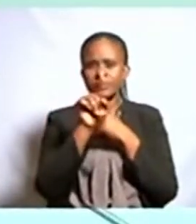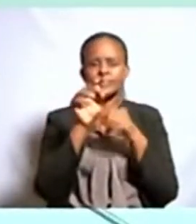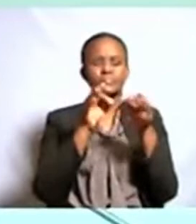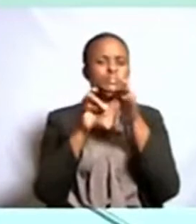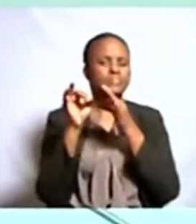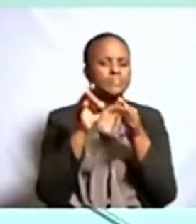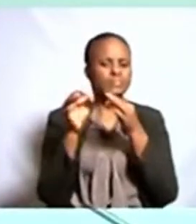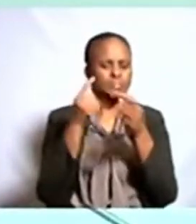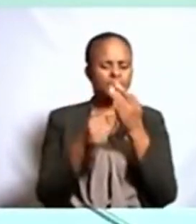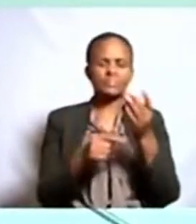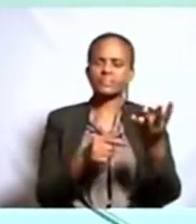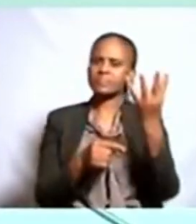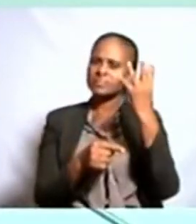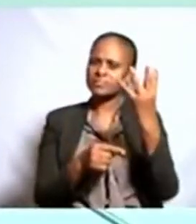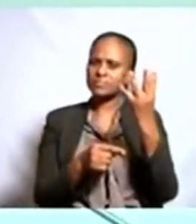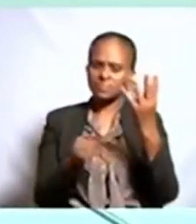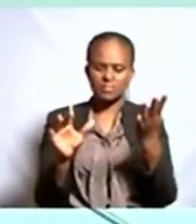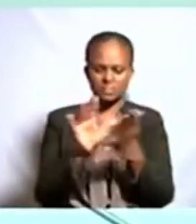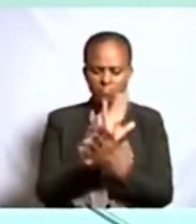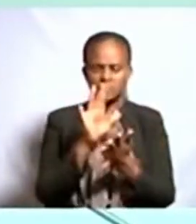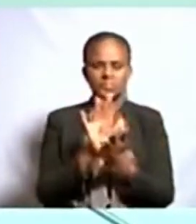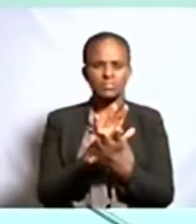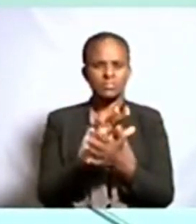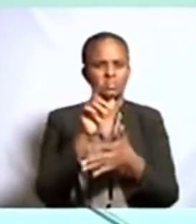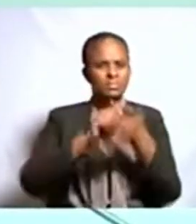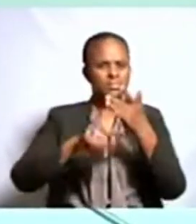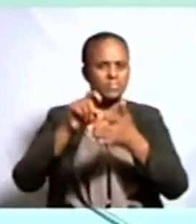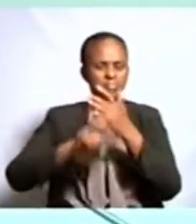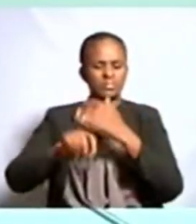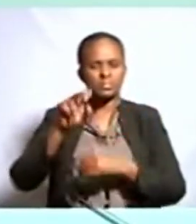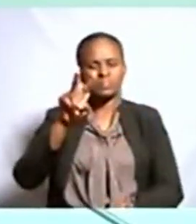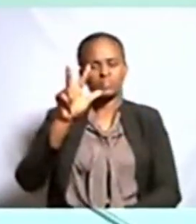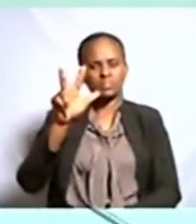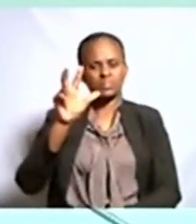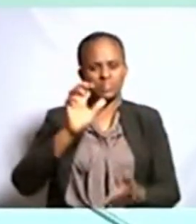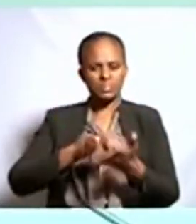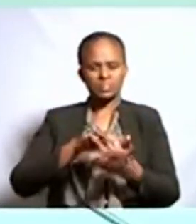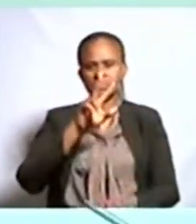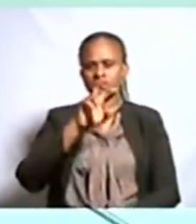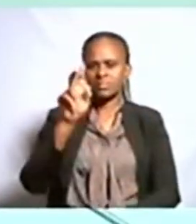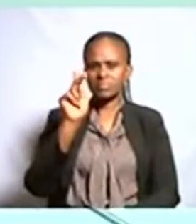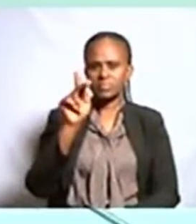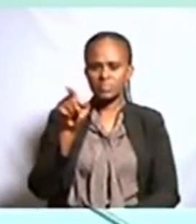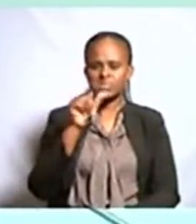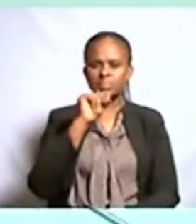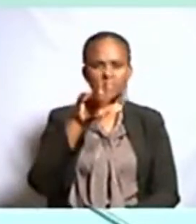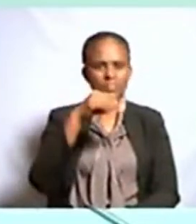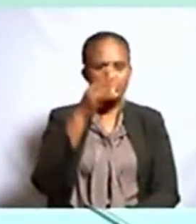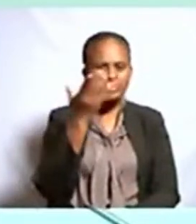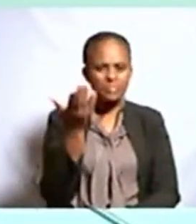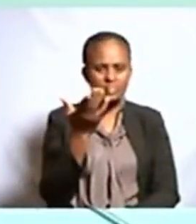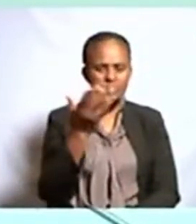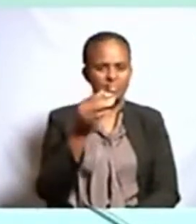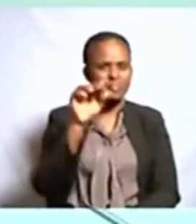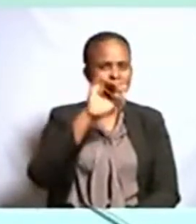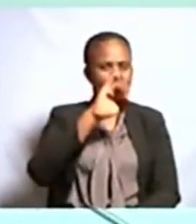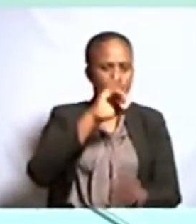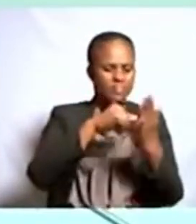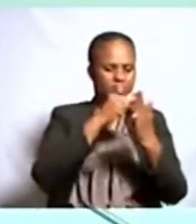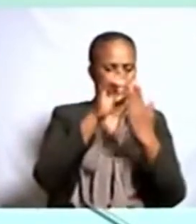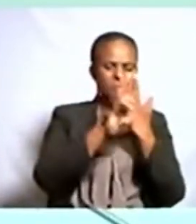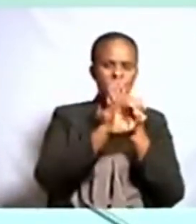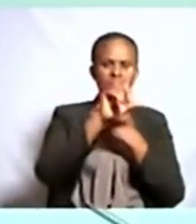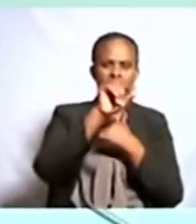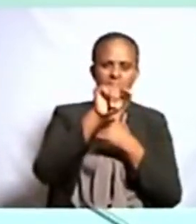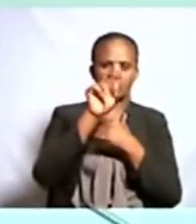revealed that 4 paper shredders costing 23,200 kwacha were not delivered as at June 2022, resulting